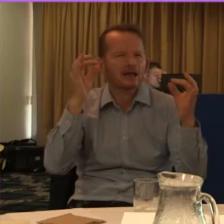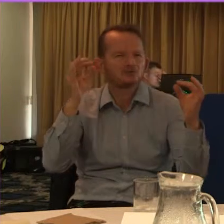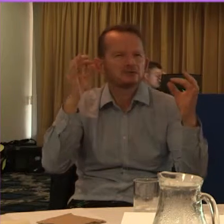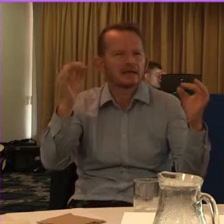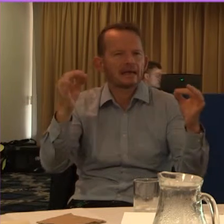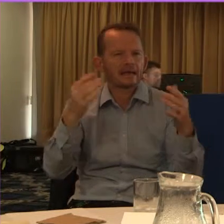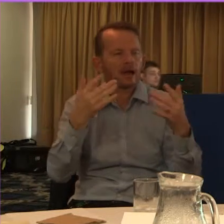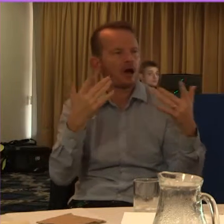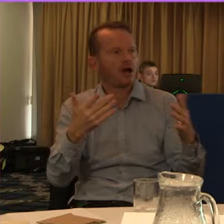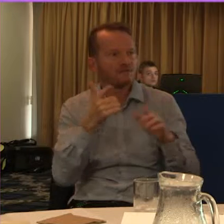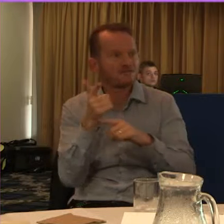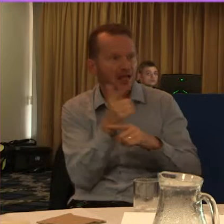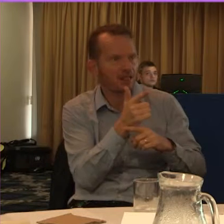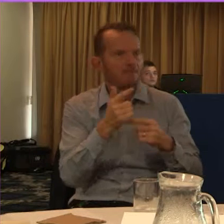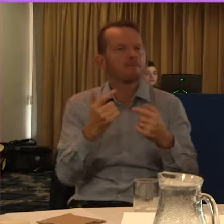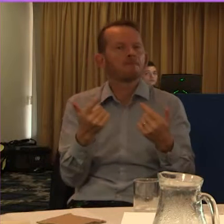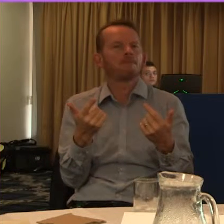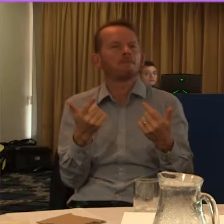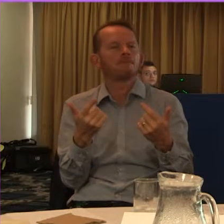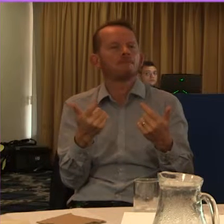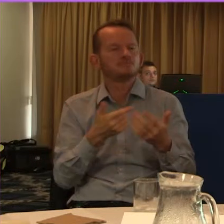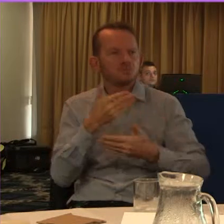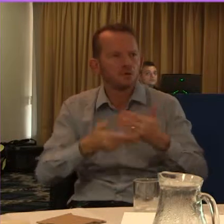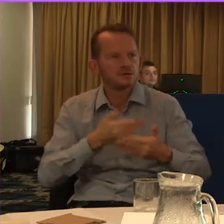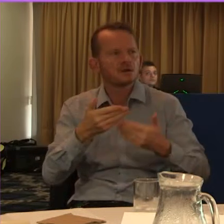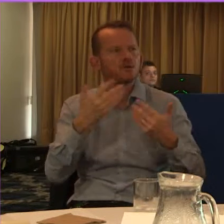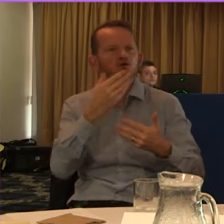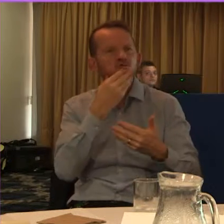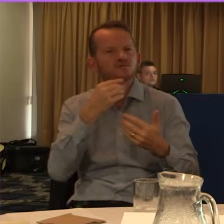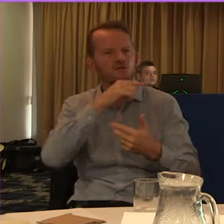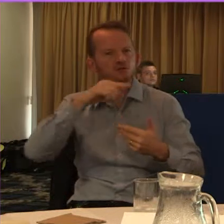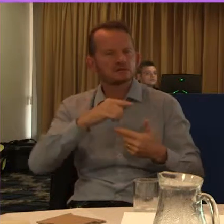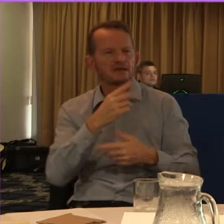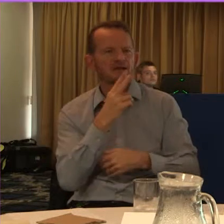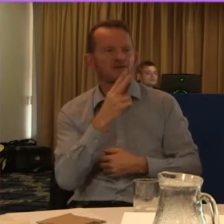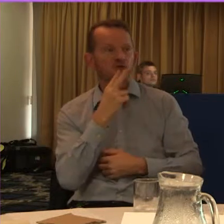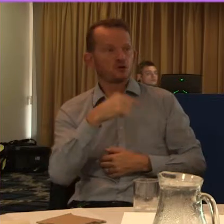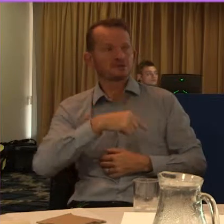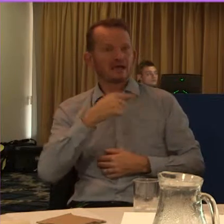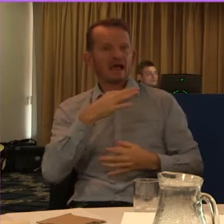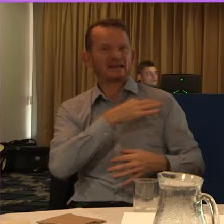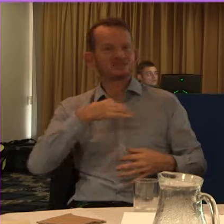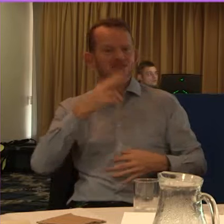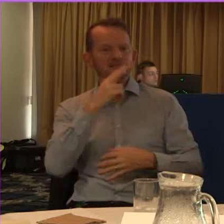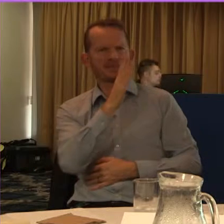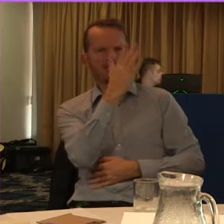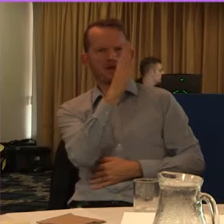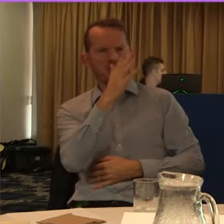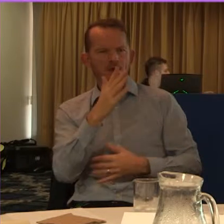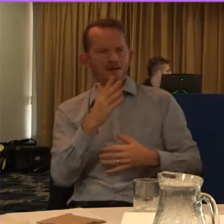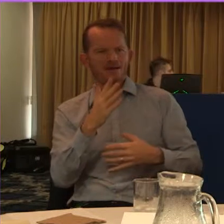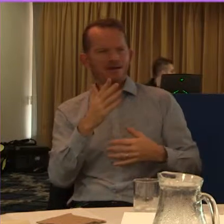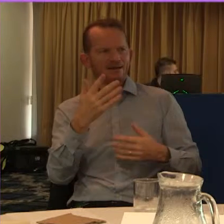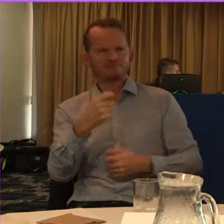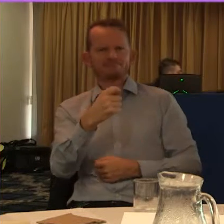around the accuracy of his depictions, but it's also been useful for us to see that mirror held up to ourselves and our fellow